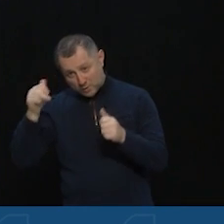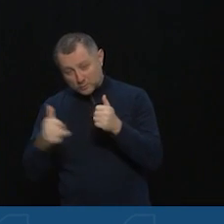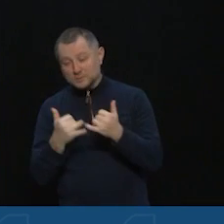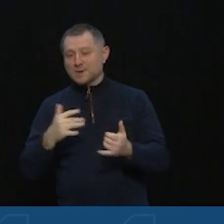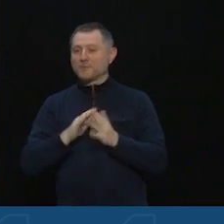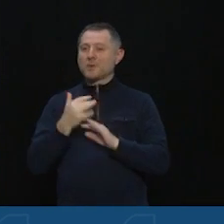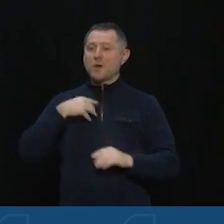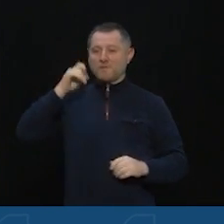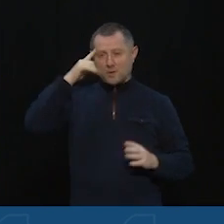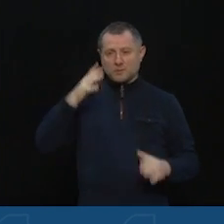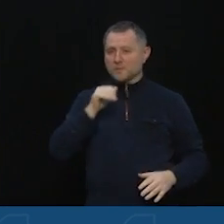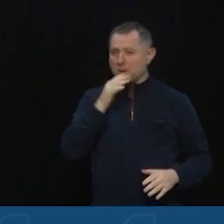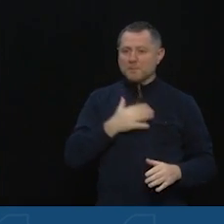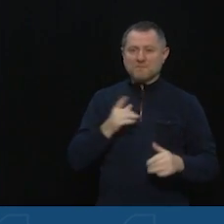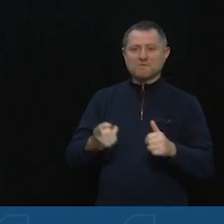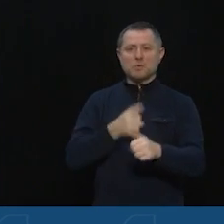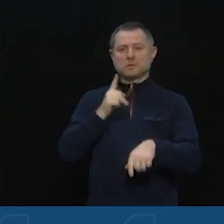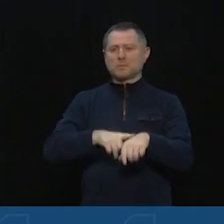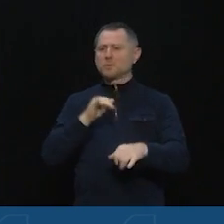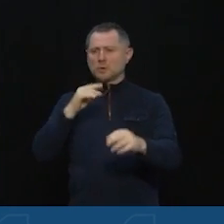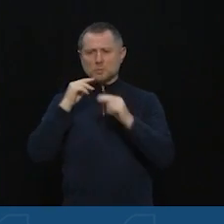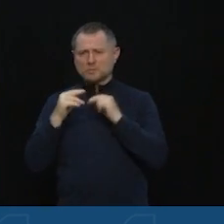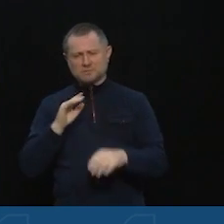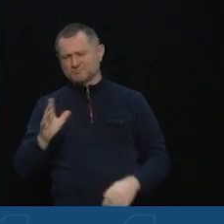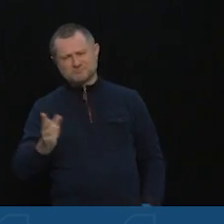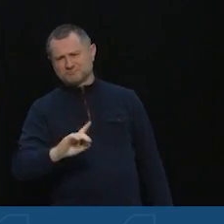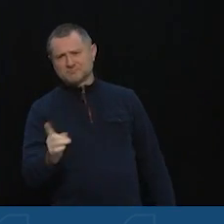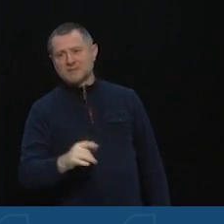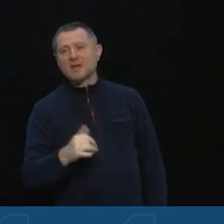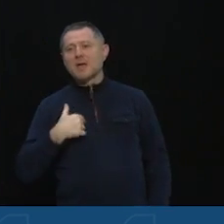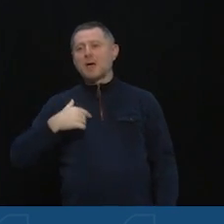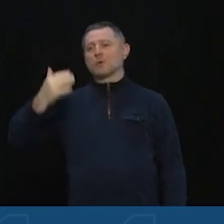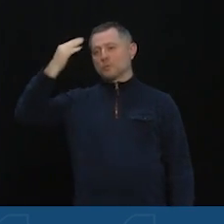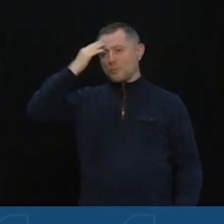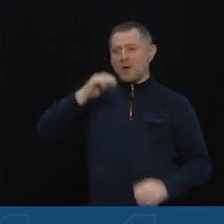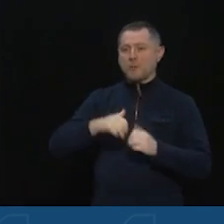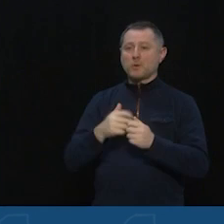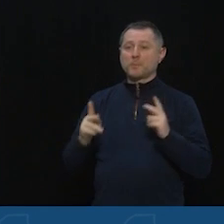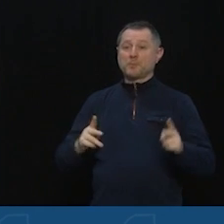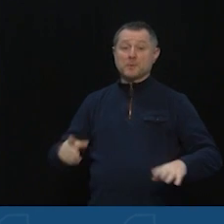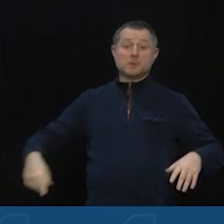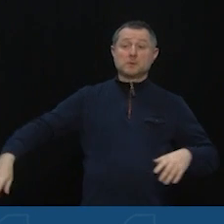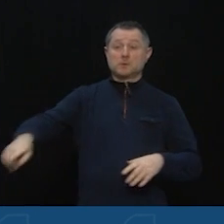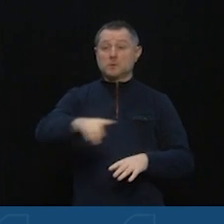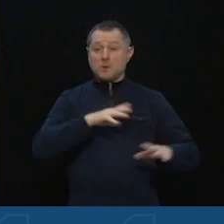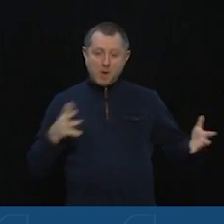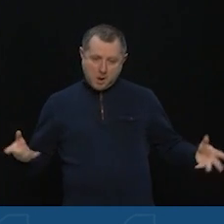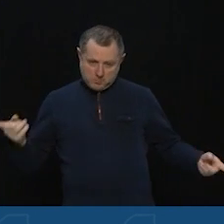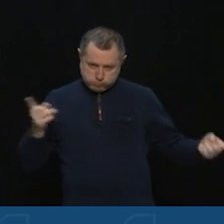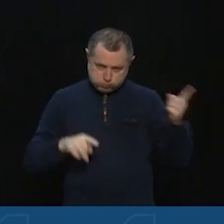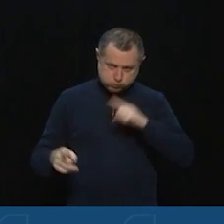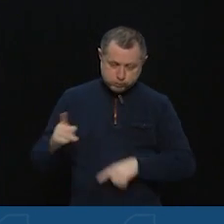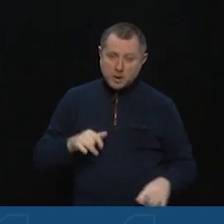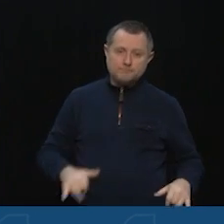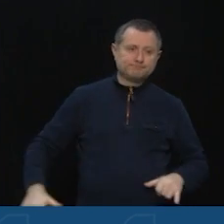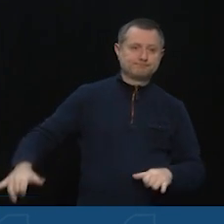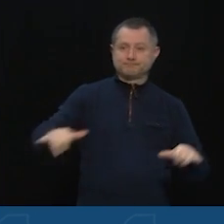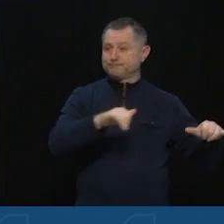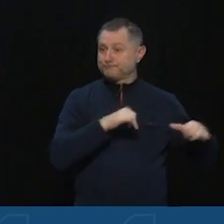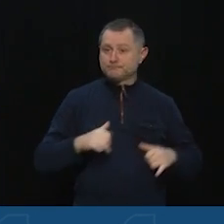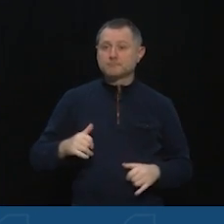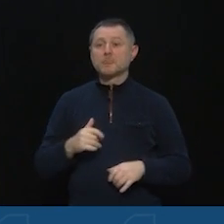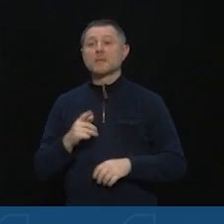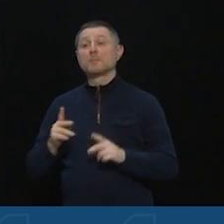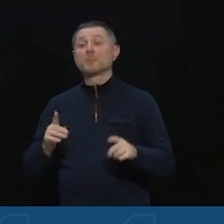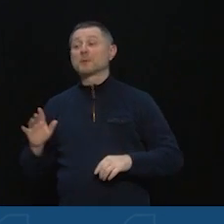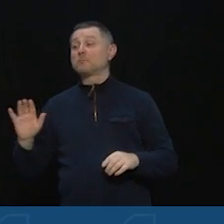had the opportunity to negotiate and work with individuals. I know how to bring people together, and I'm going to continue meeting people where they are, listening to their